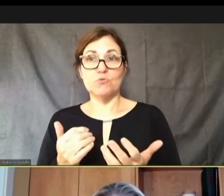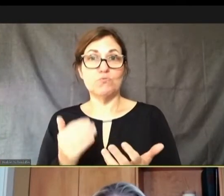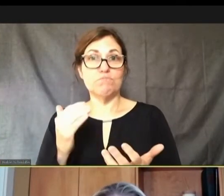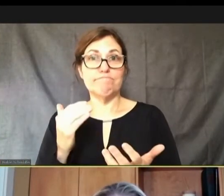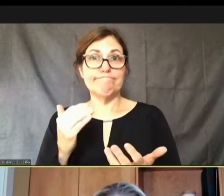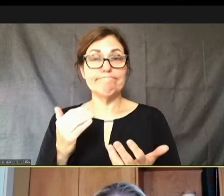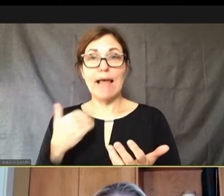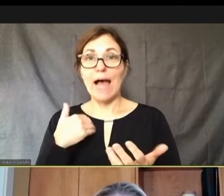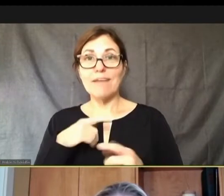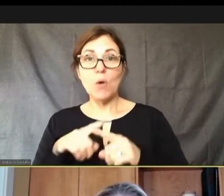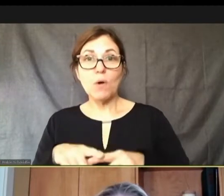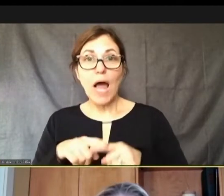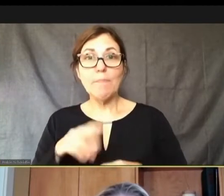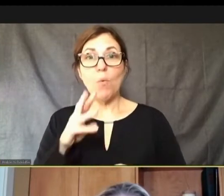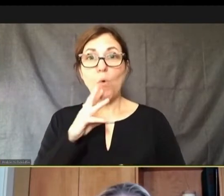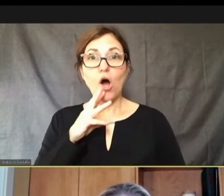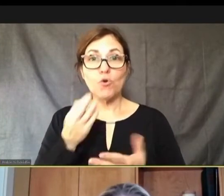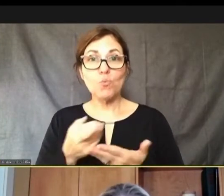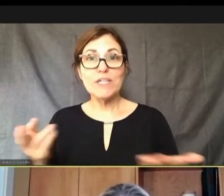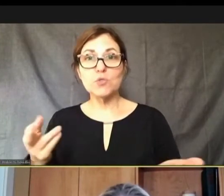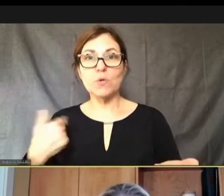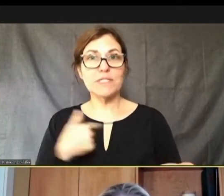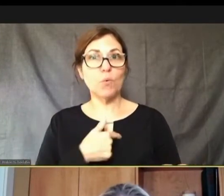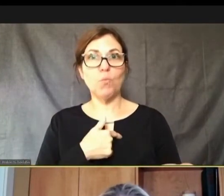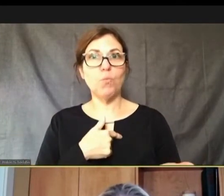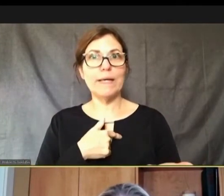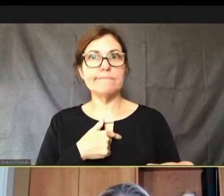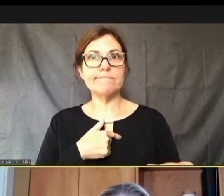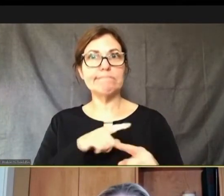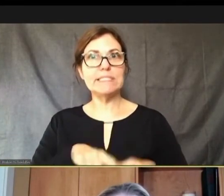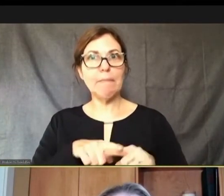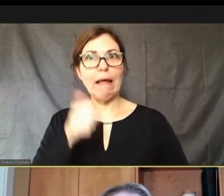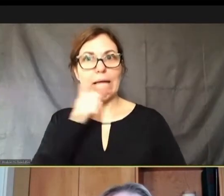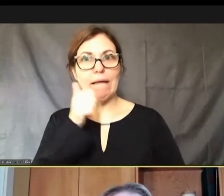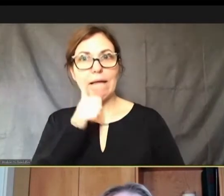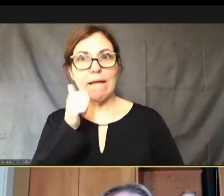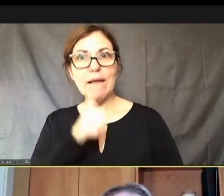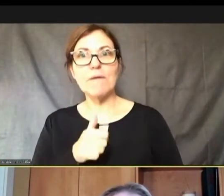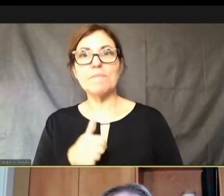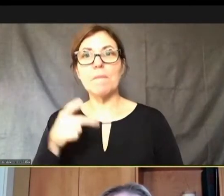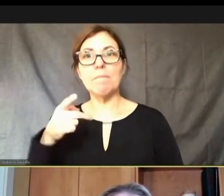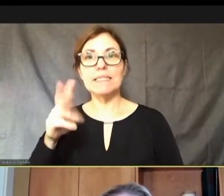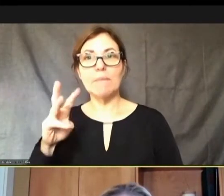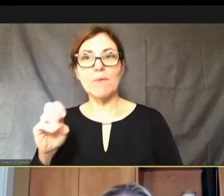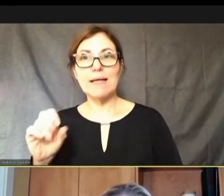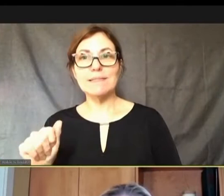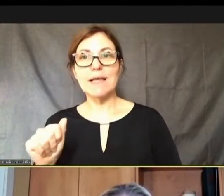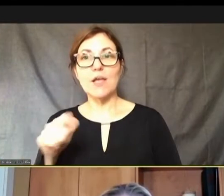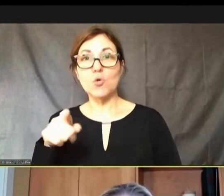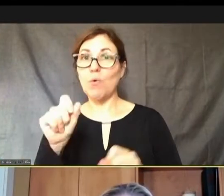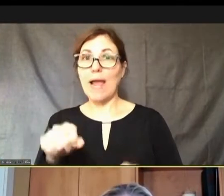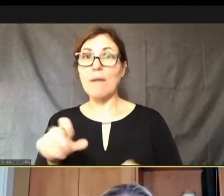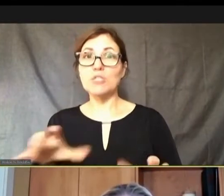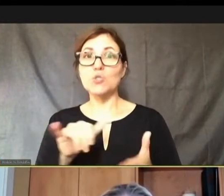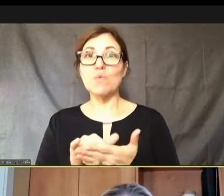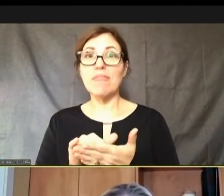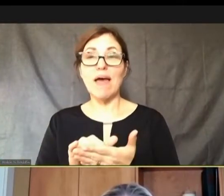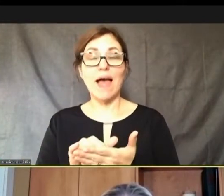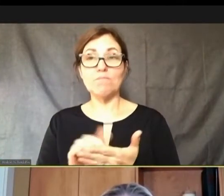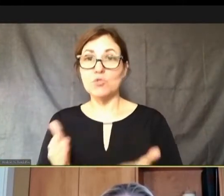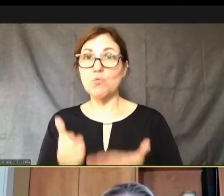go without saying that PWSA, you all were able to do so, offer